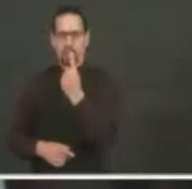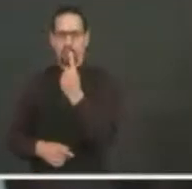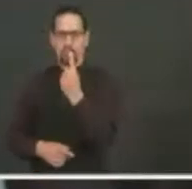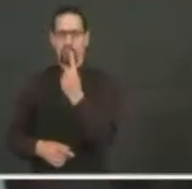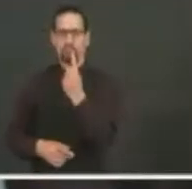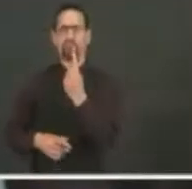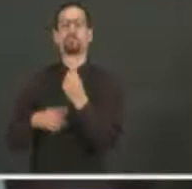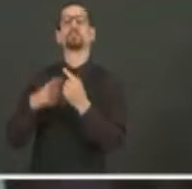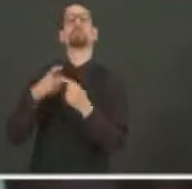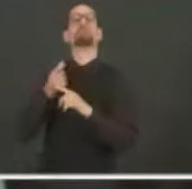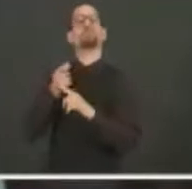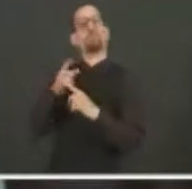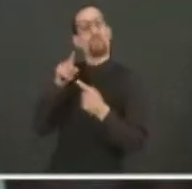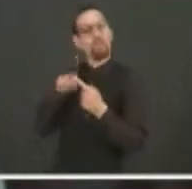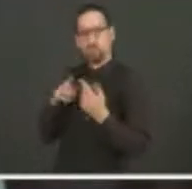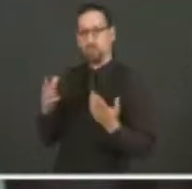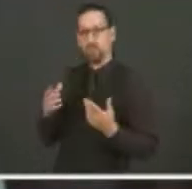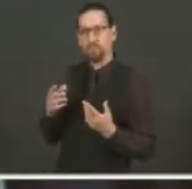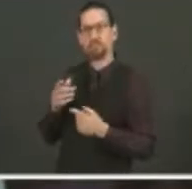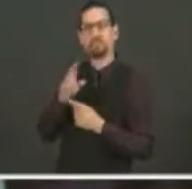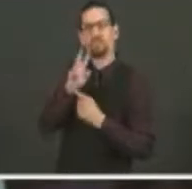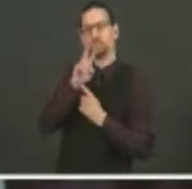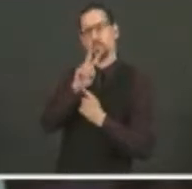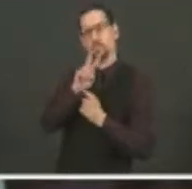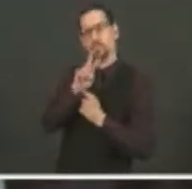One, to